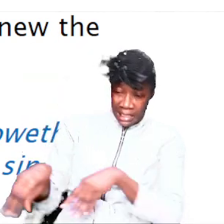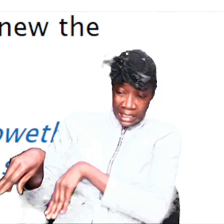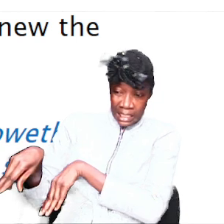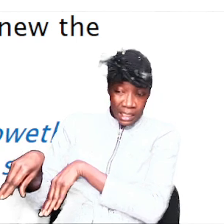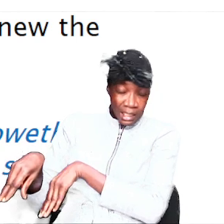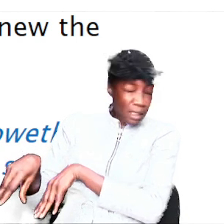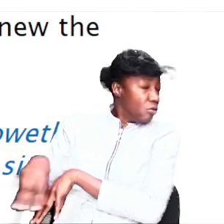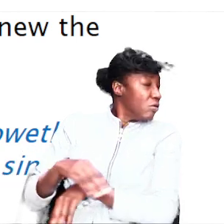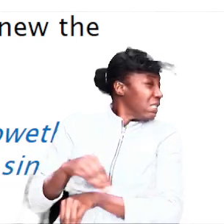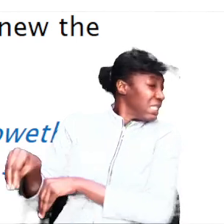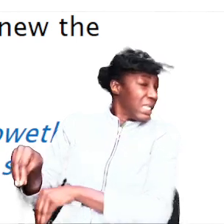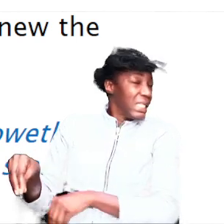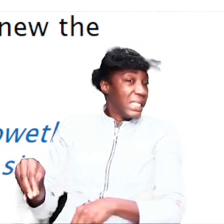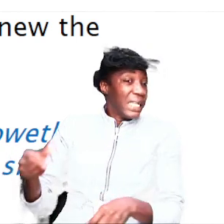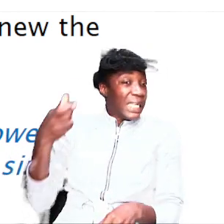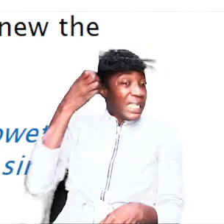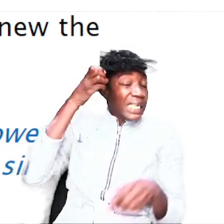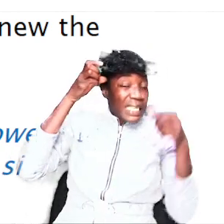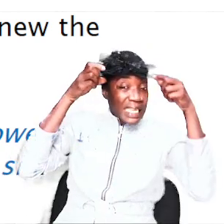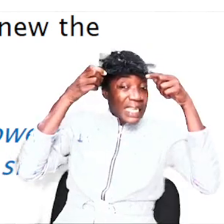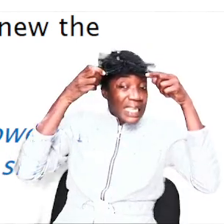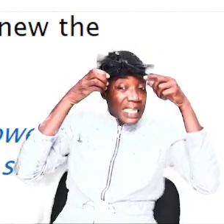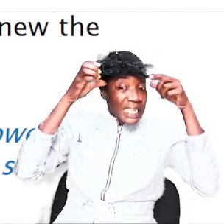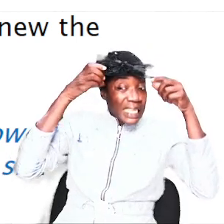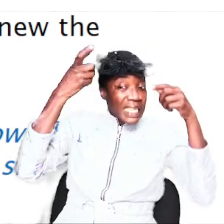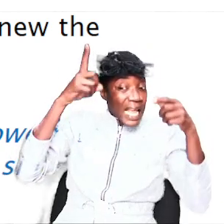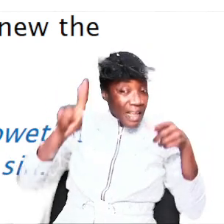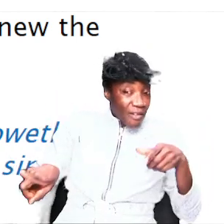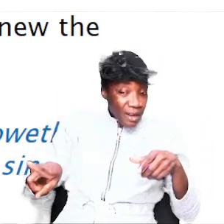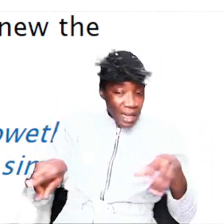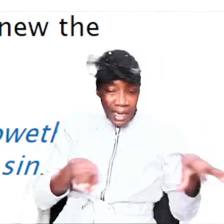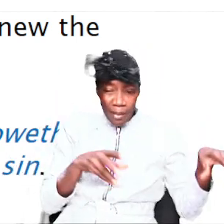The king sinned presumptuously.